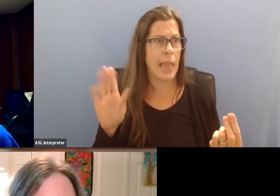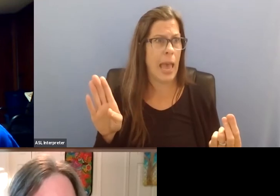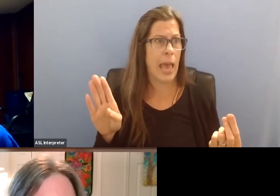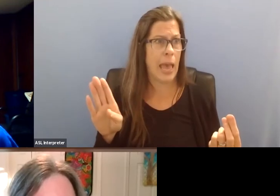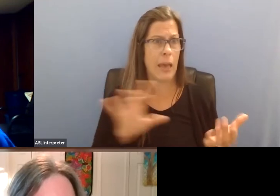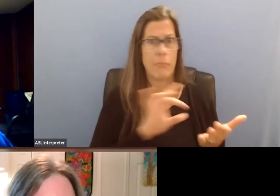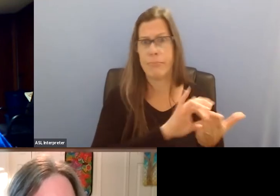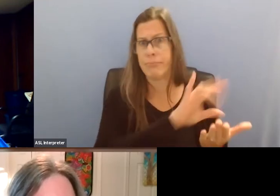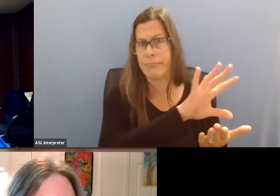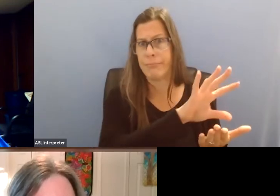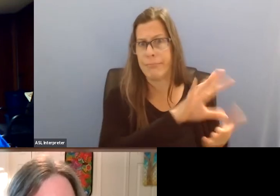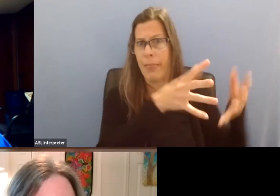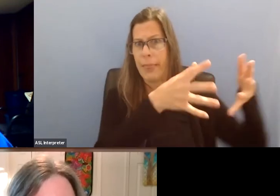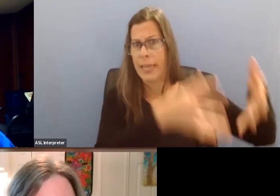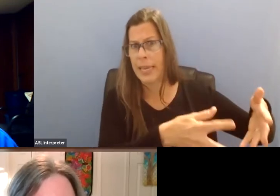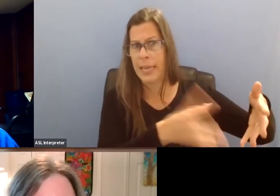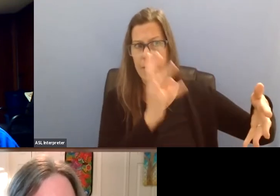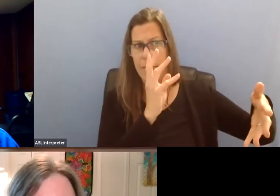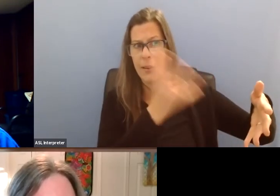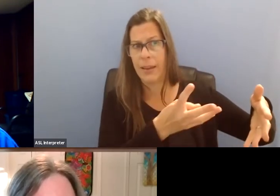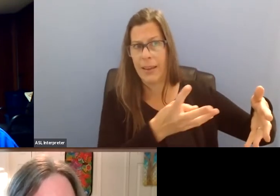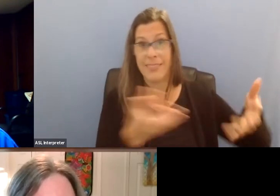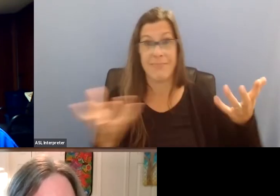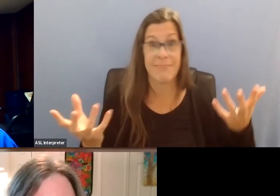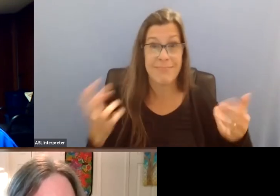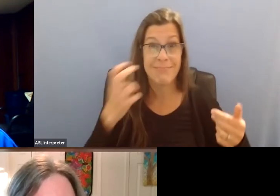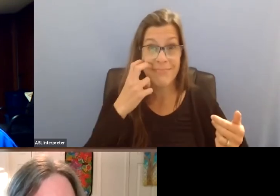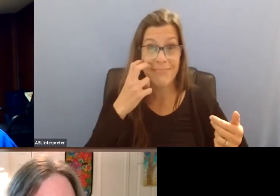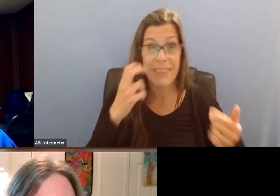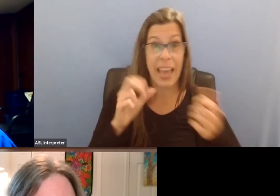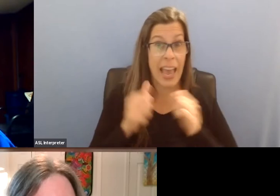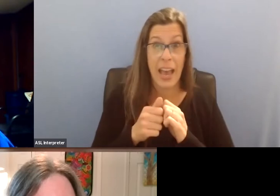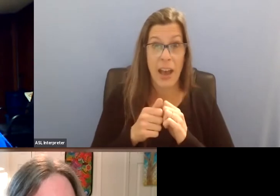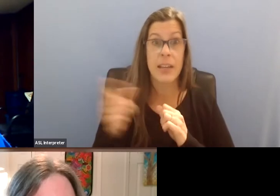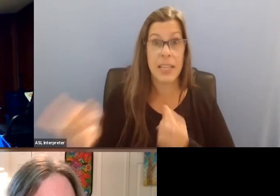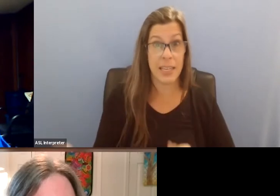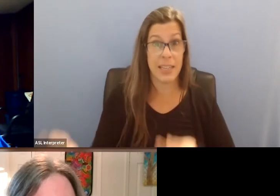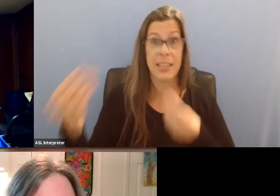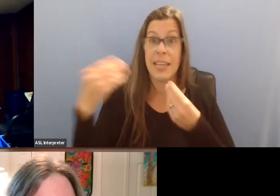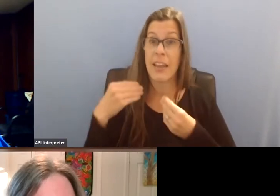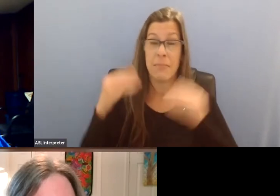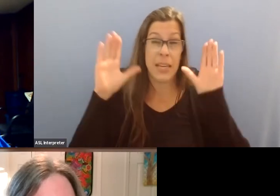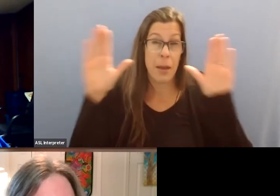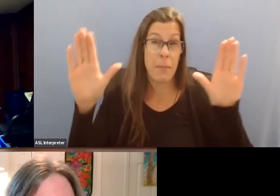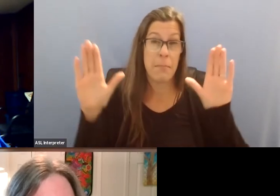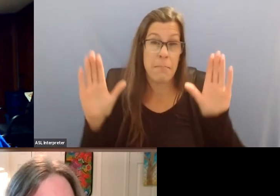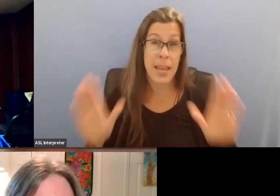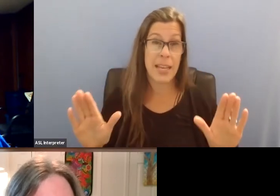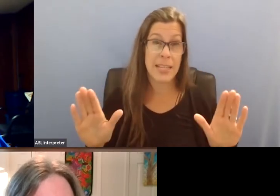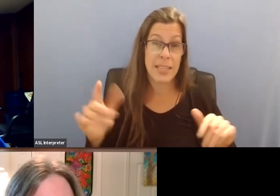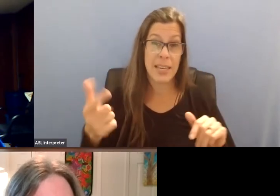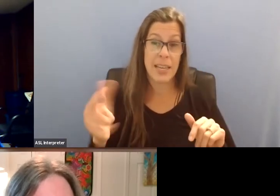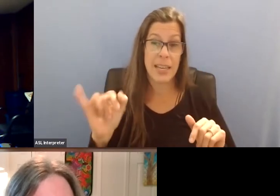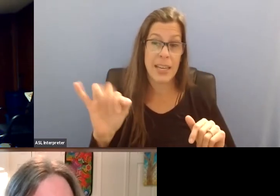part out for me. So he gave me what I believe is one of the greatest gifts I've been given in my life. And I don't think he even